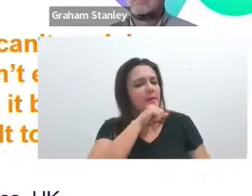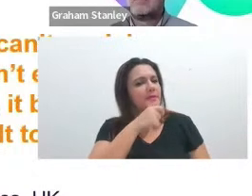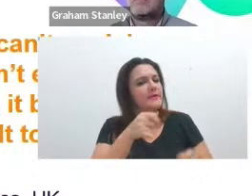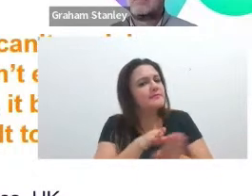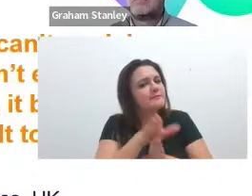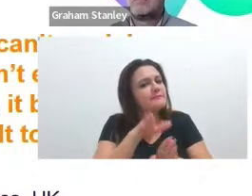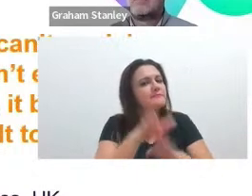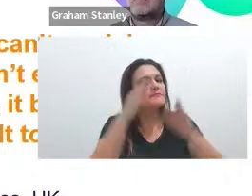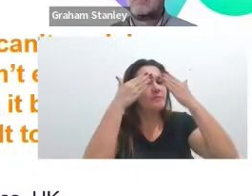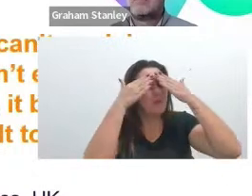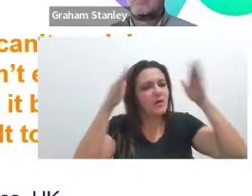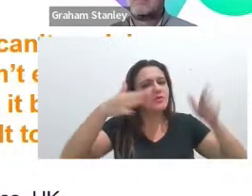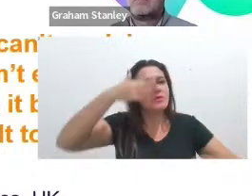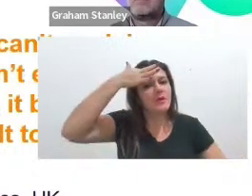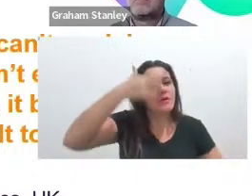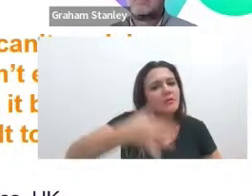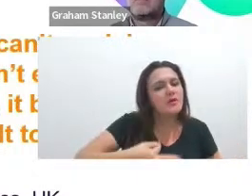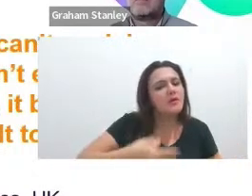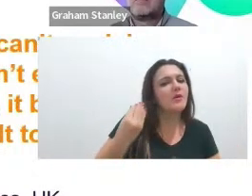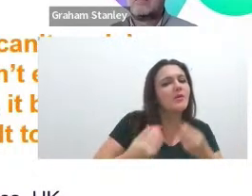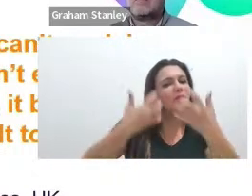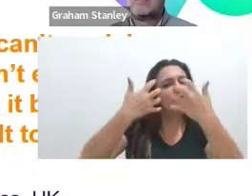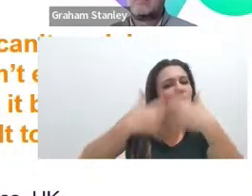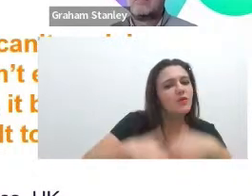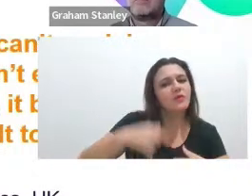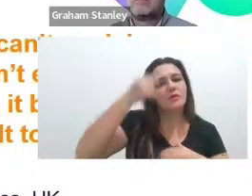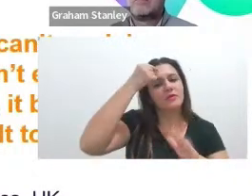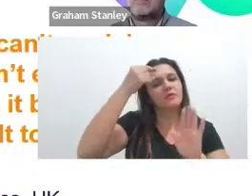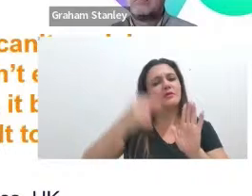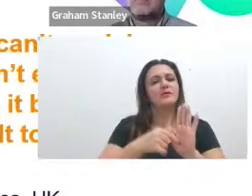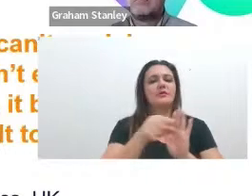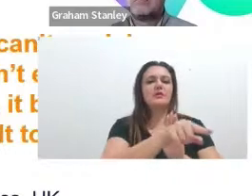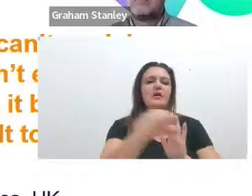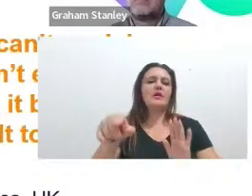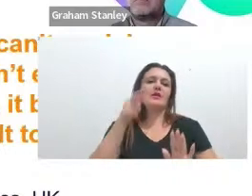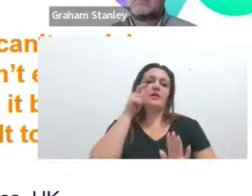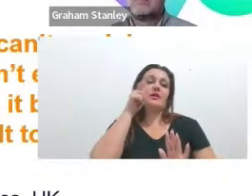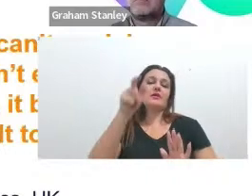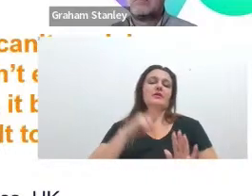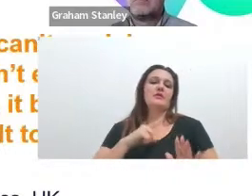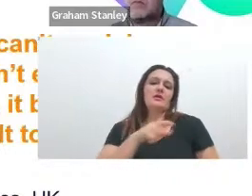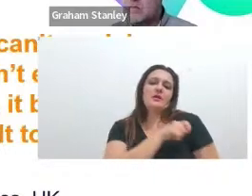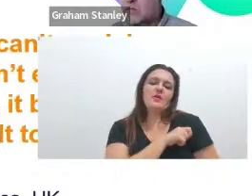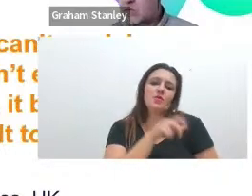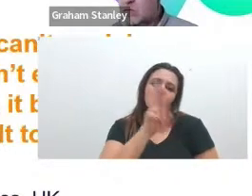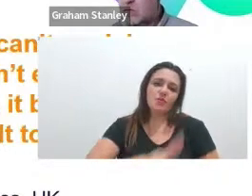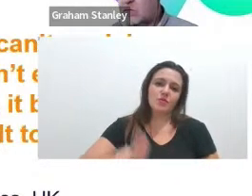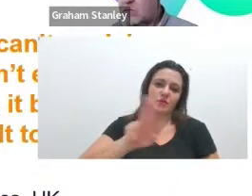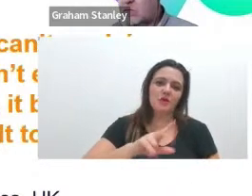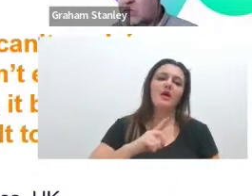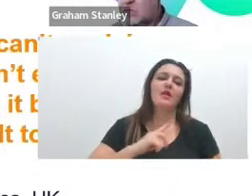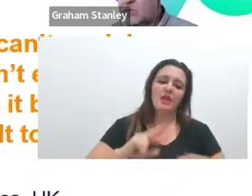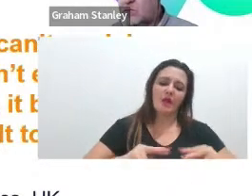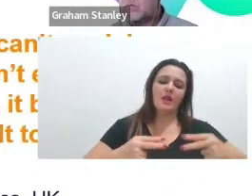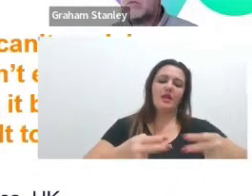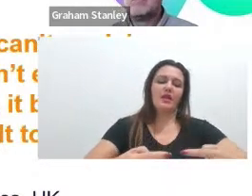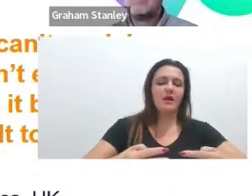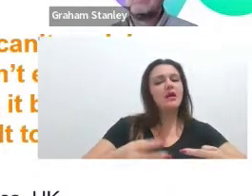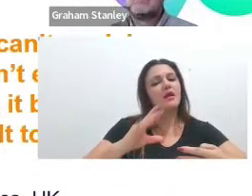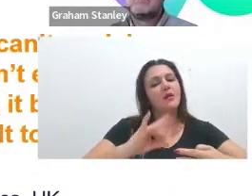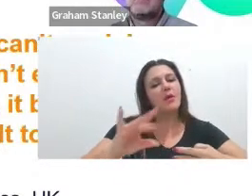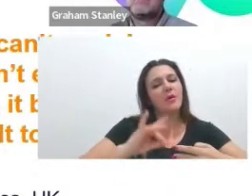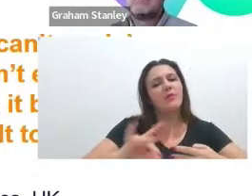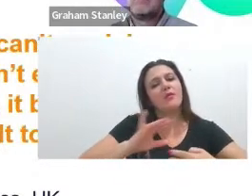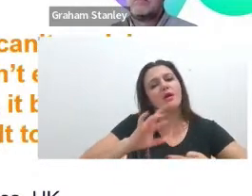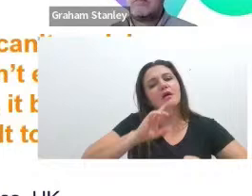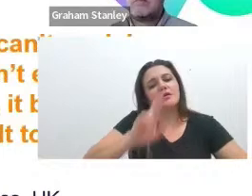they are the first stakeholders that will handle learners. This also links to what teachers told us in the survey. Only 20% of